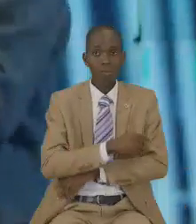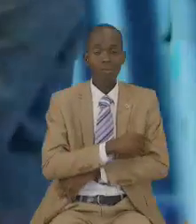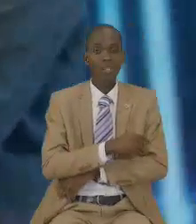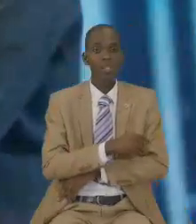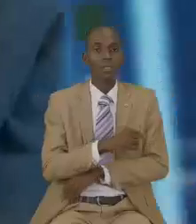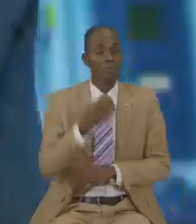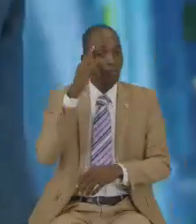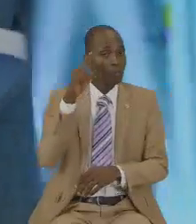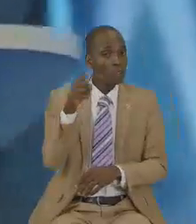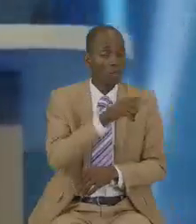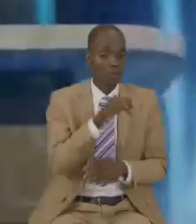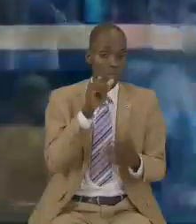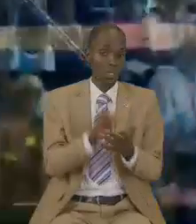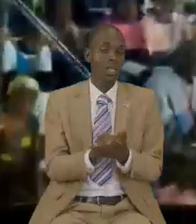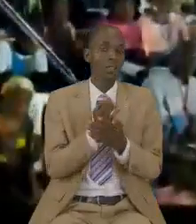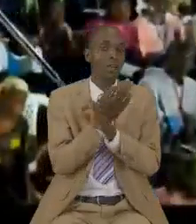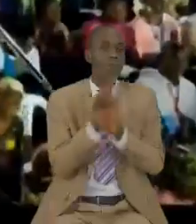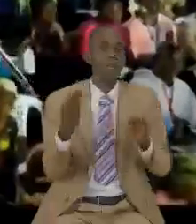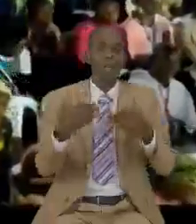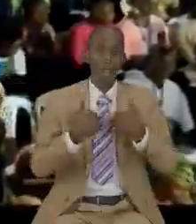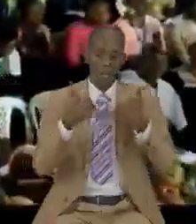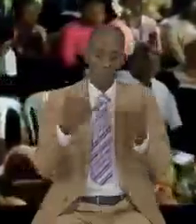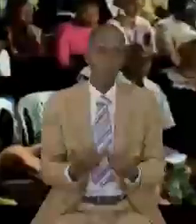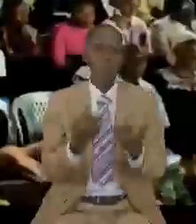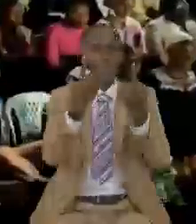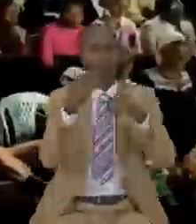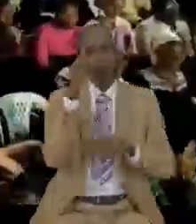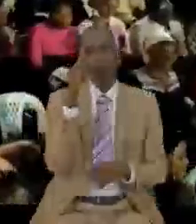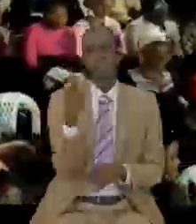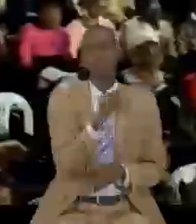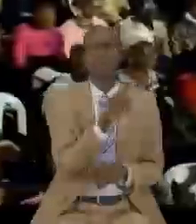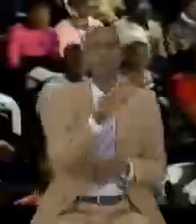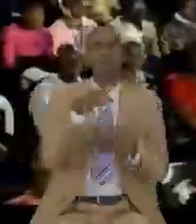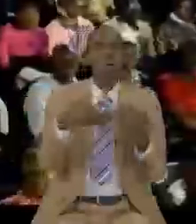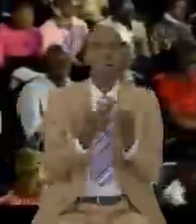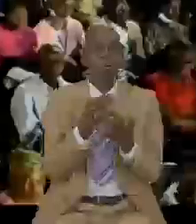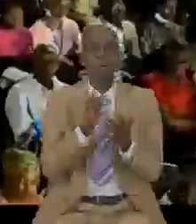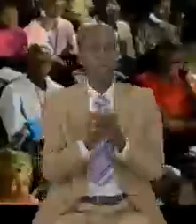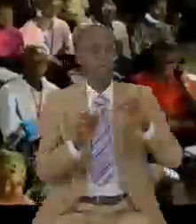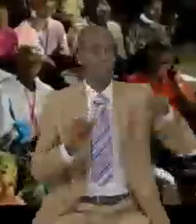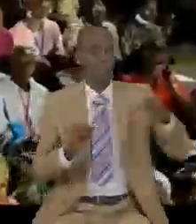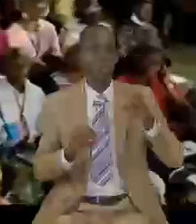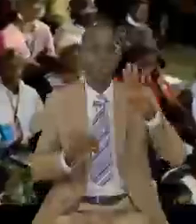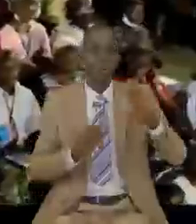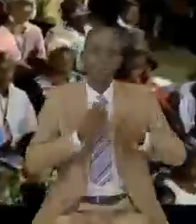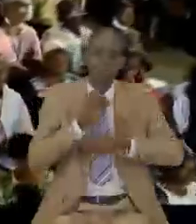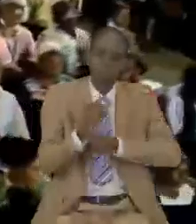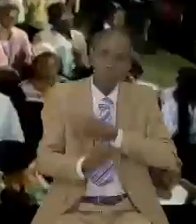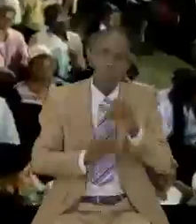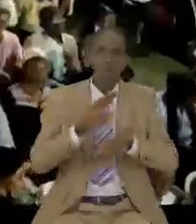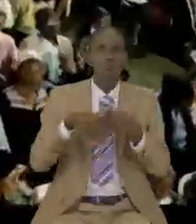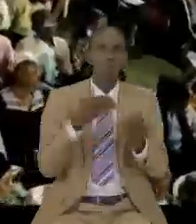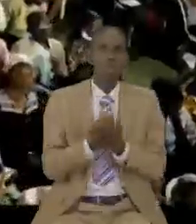that freedom has now come. All that Job suffered, all that he went